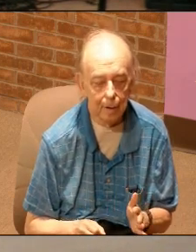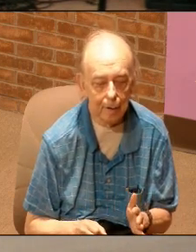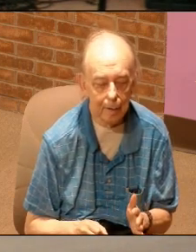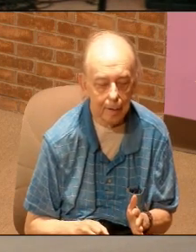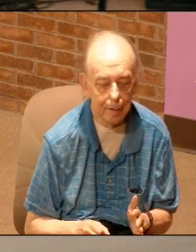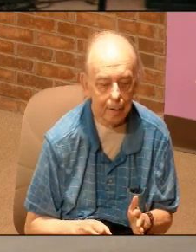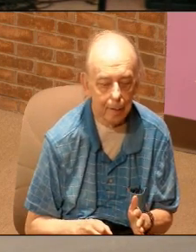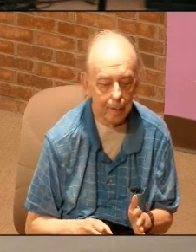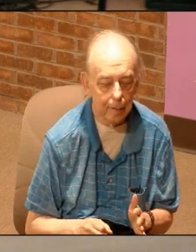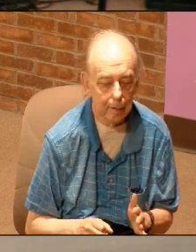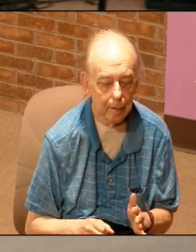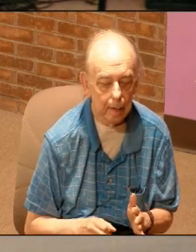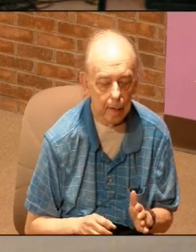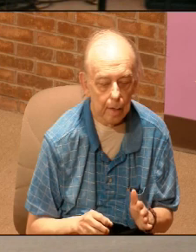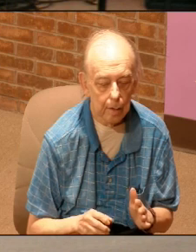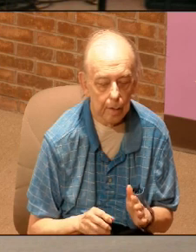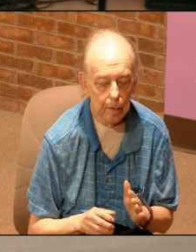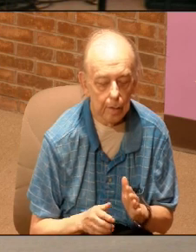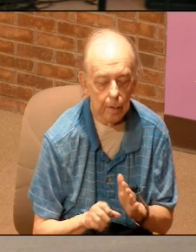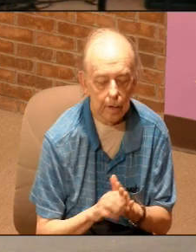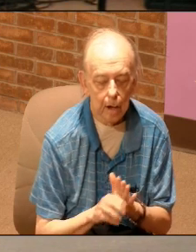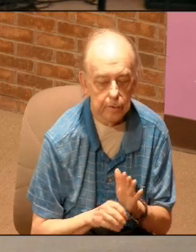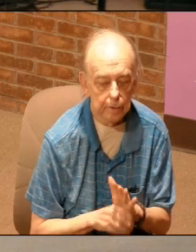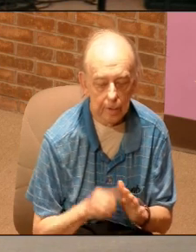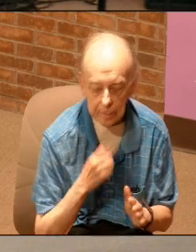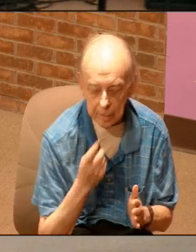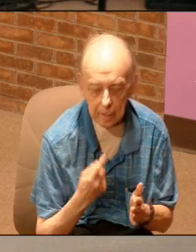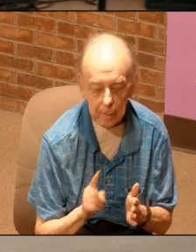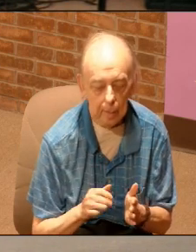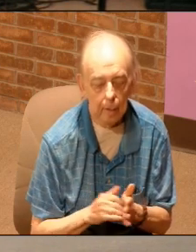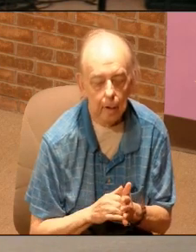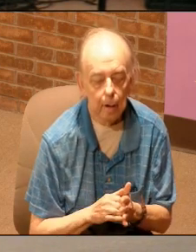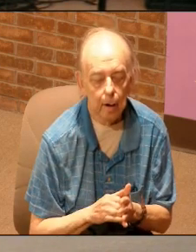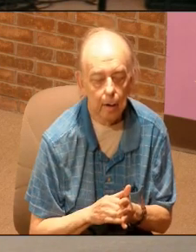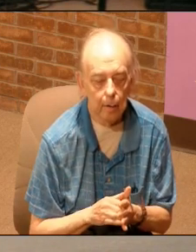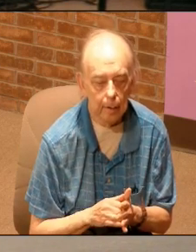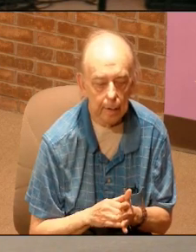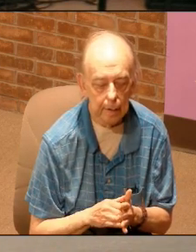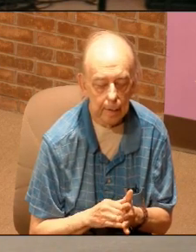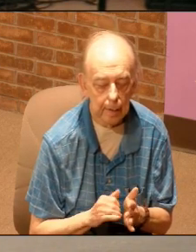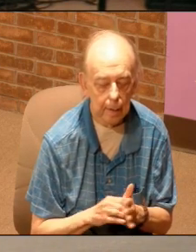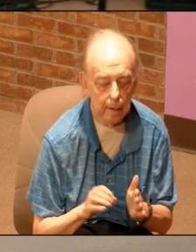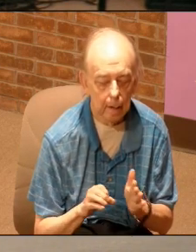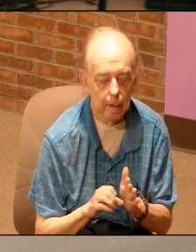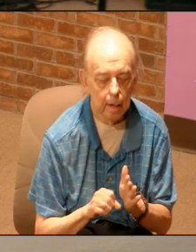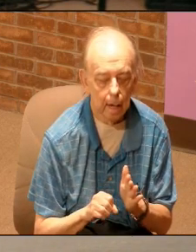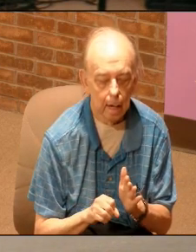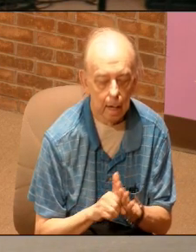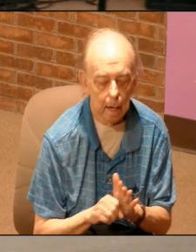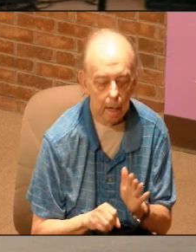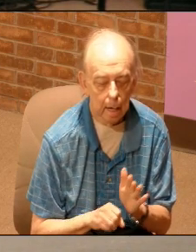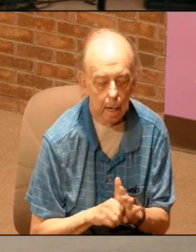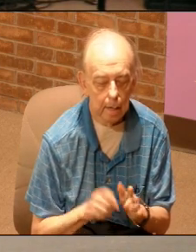The Constitution doesn't say that. What it says is that the state cannot